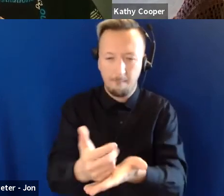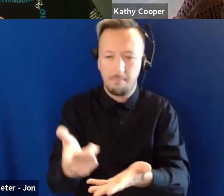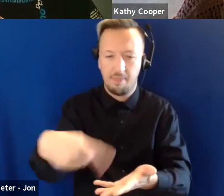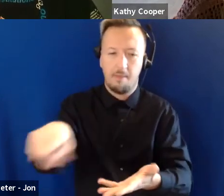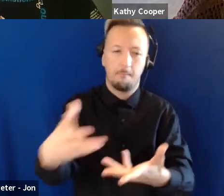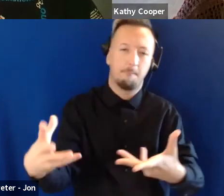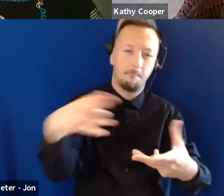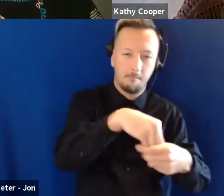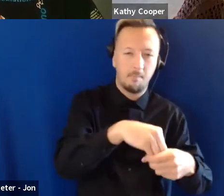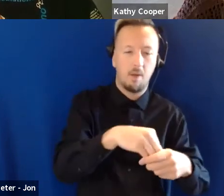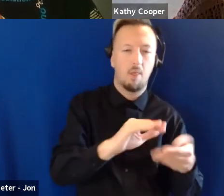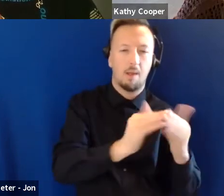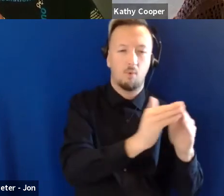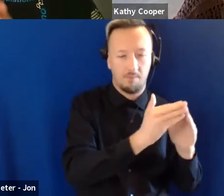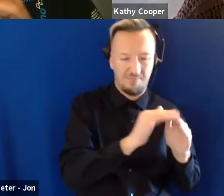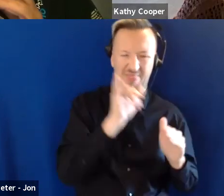And